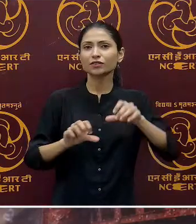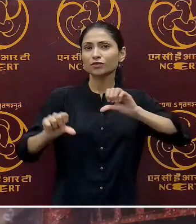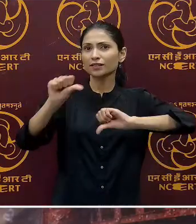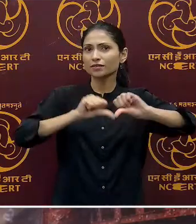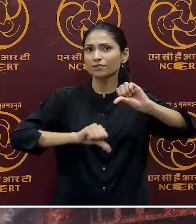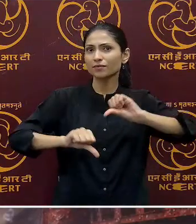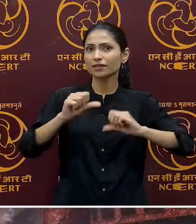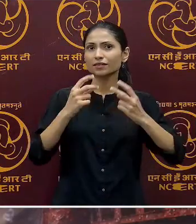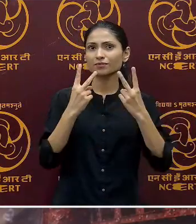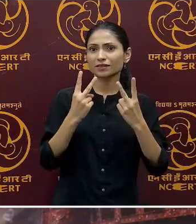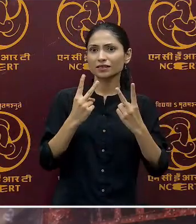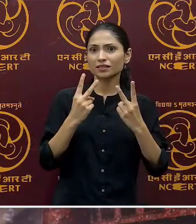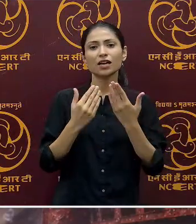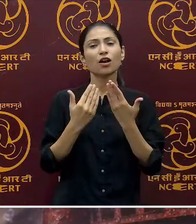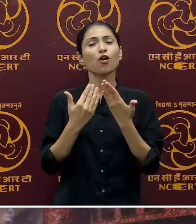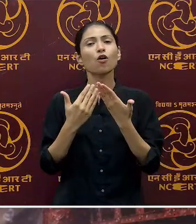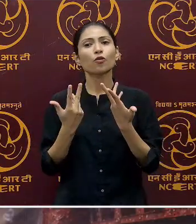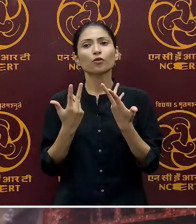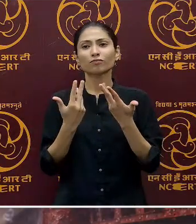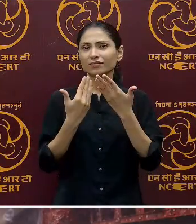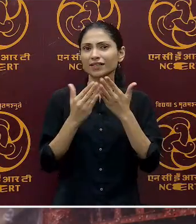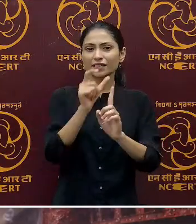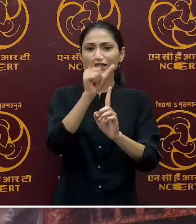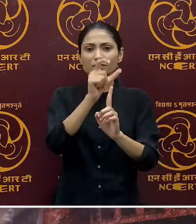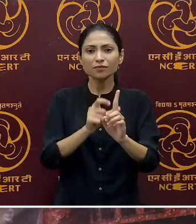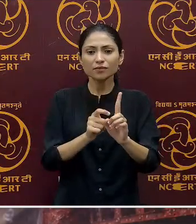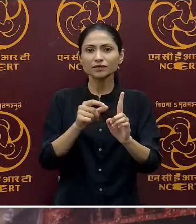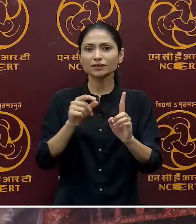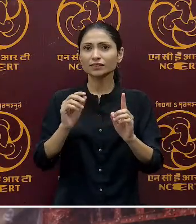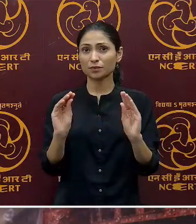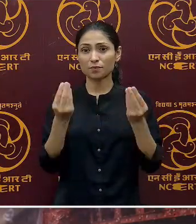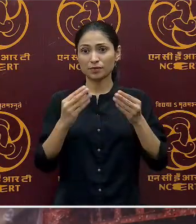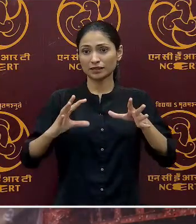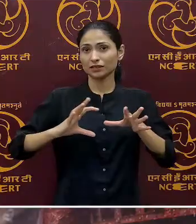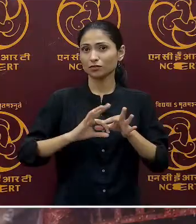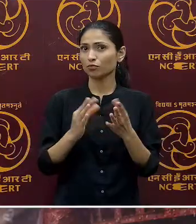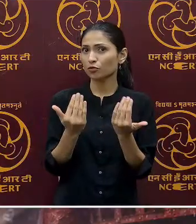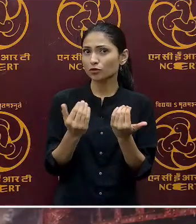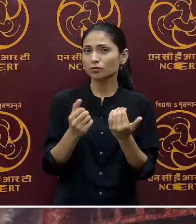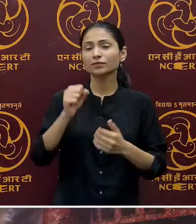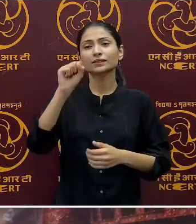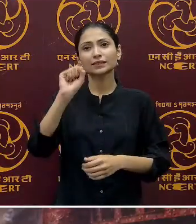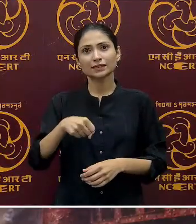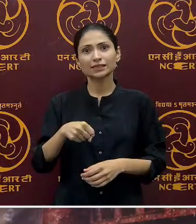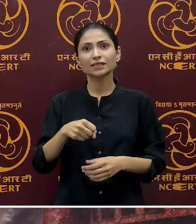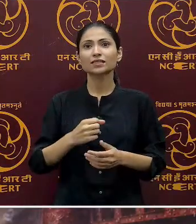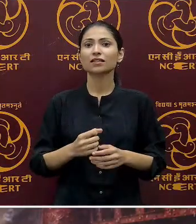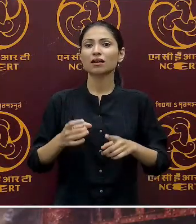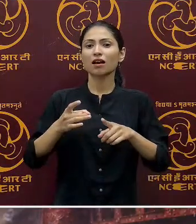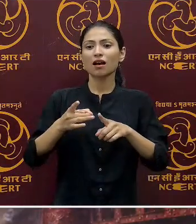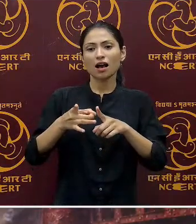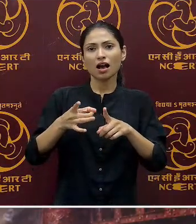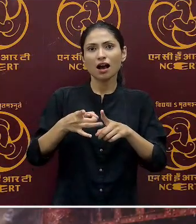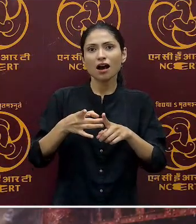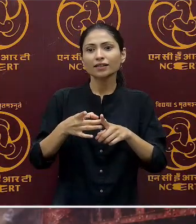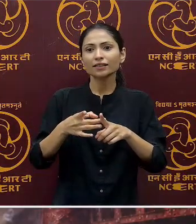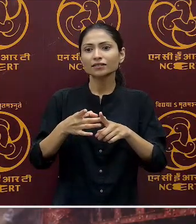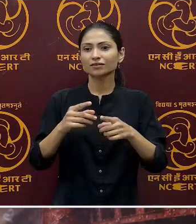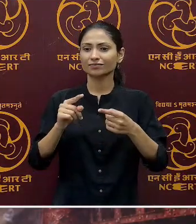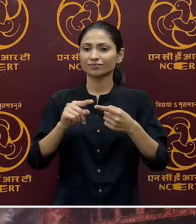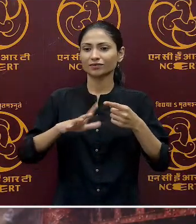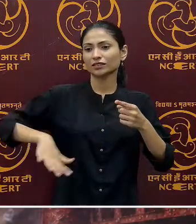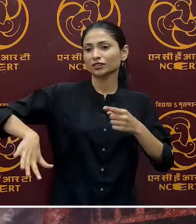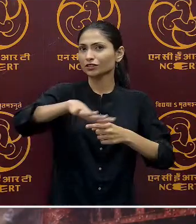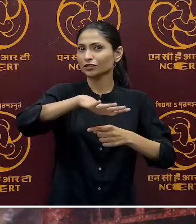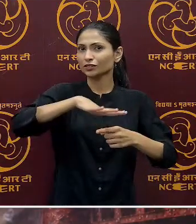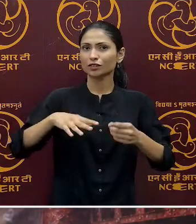A common person can relate to it better. Is there any way? Yes, of course. The iron which is exposed in the surrounding or